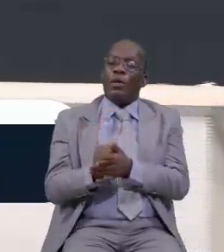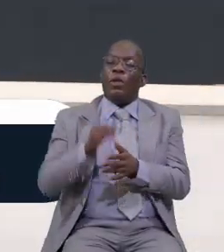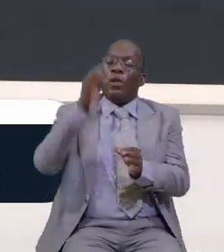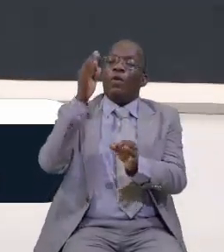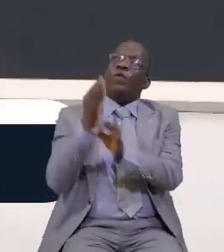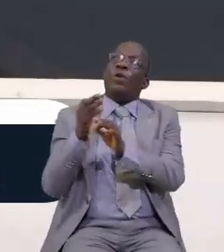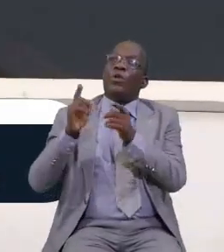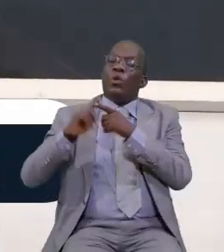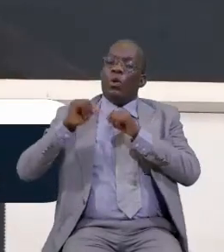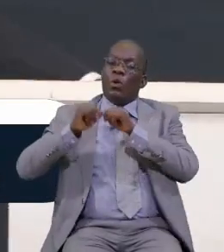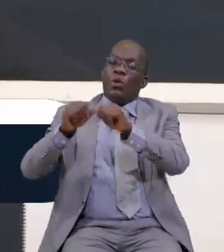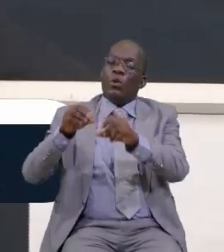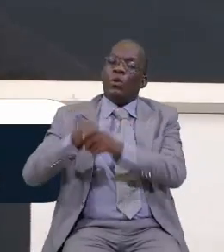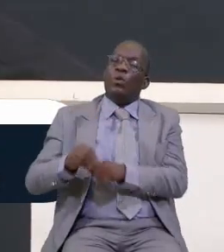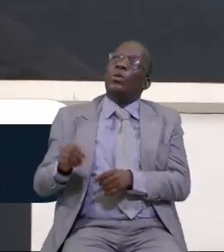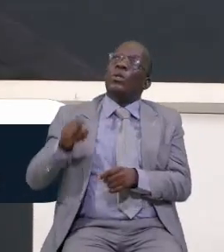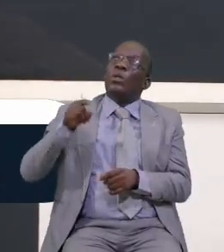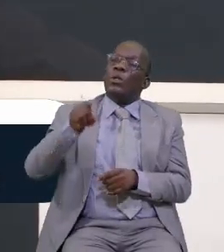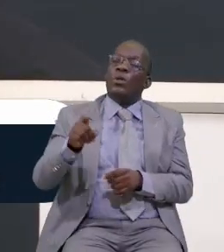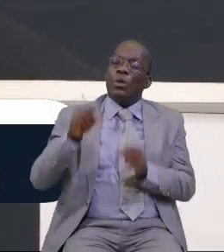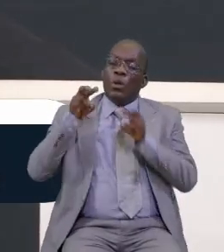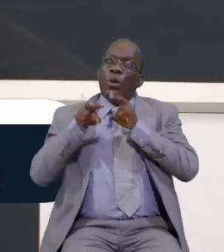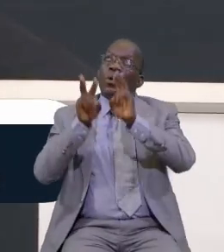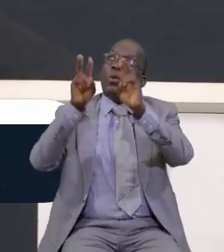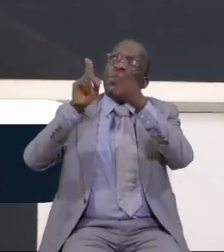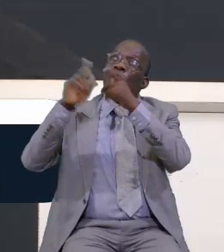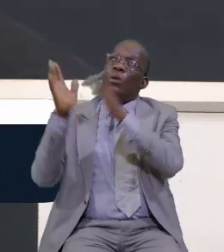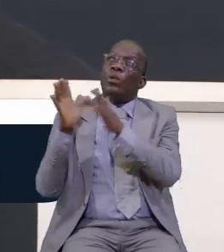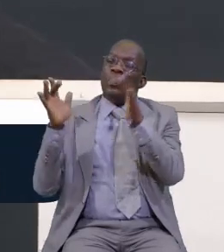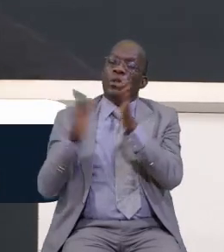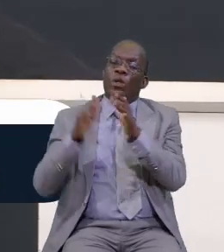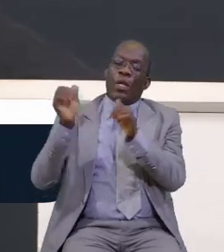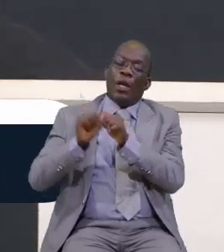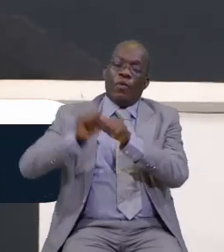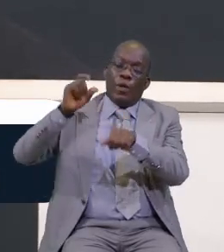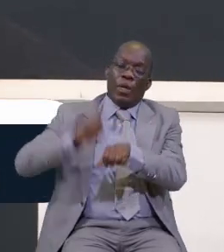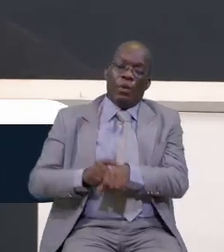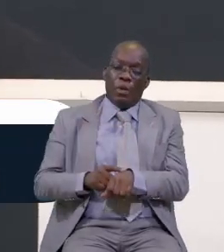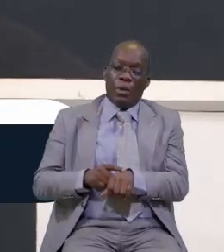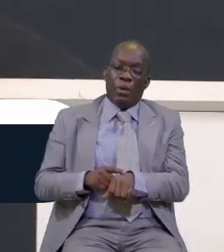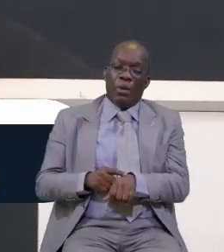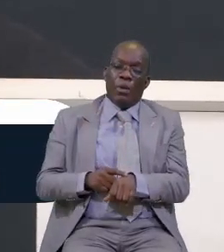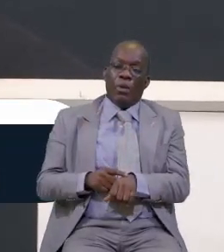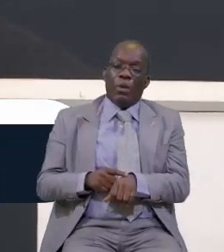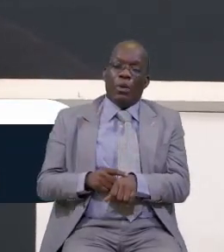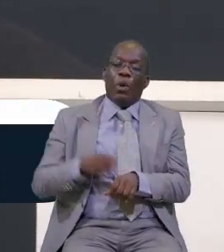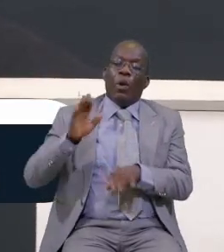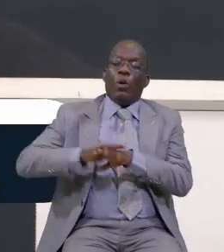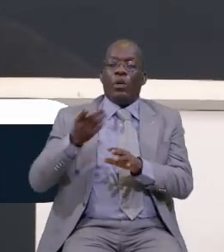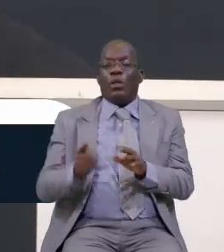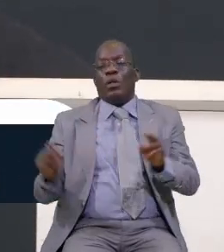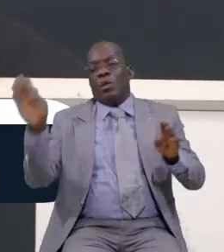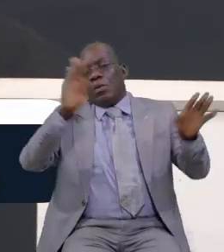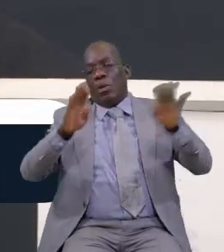you, looking unto Jesus every time. On the stormy sea, looking